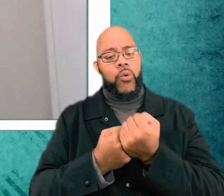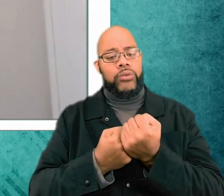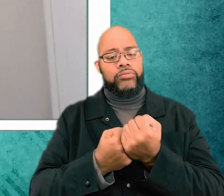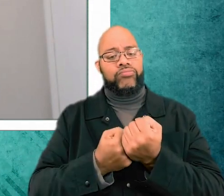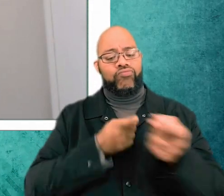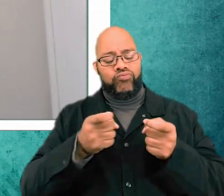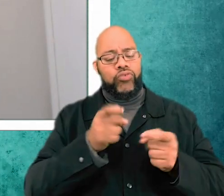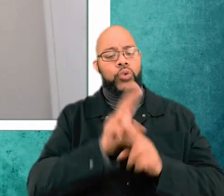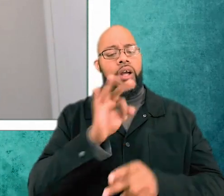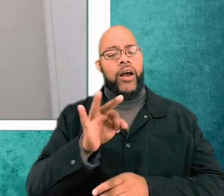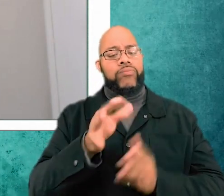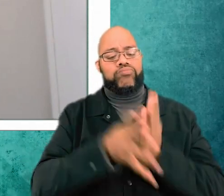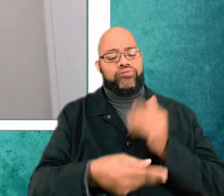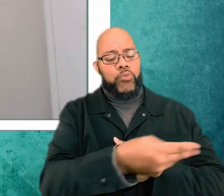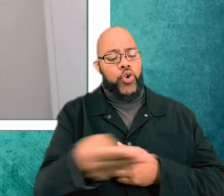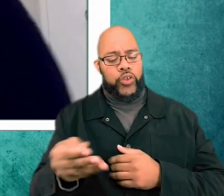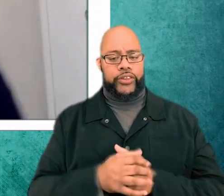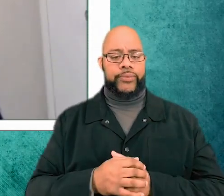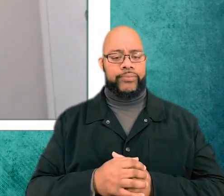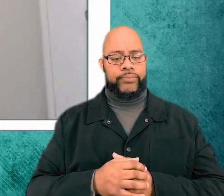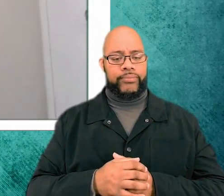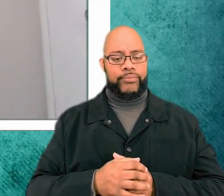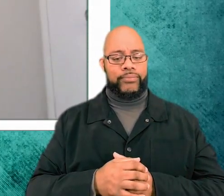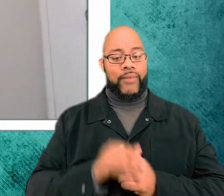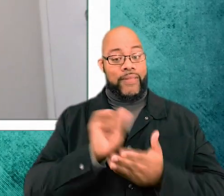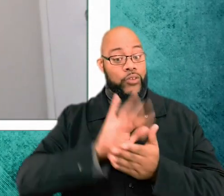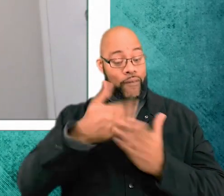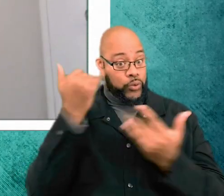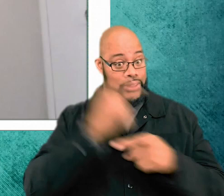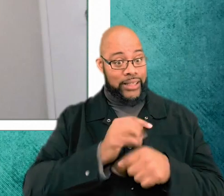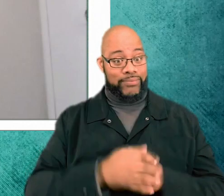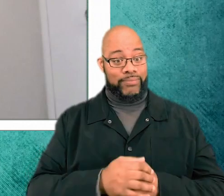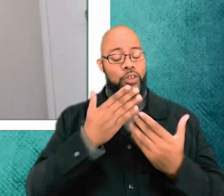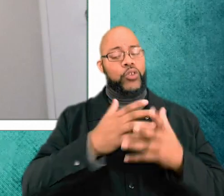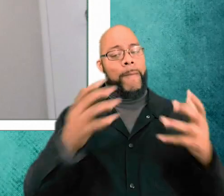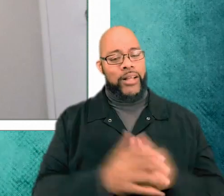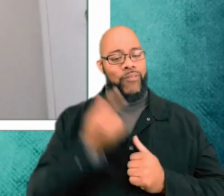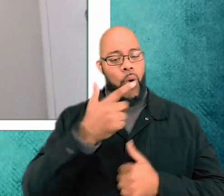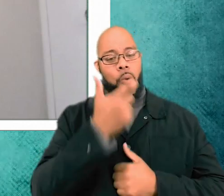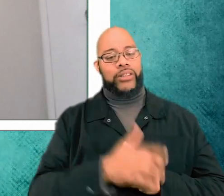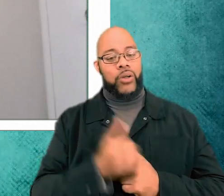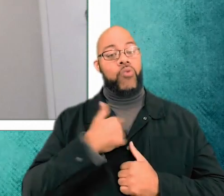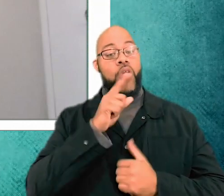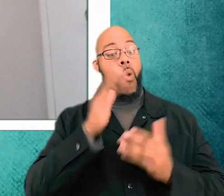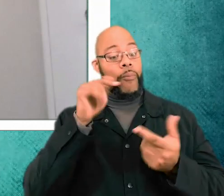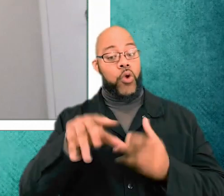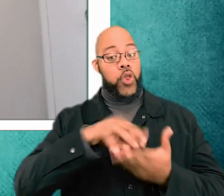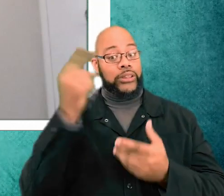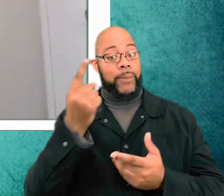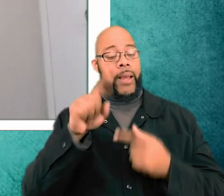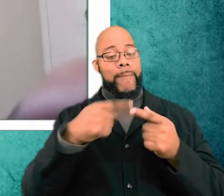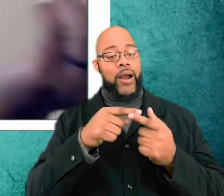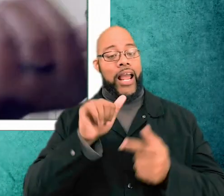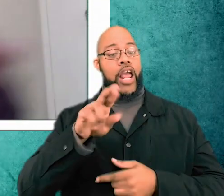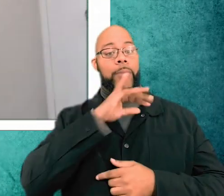facilitate the use of manure as a fertilizer. And that's all for today, folks. Thank you so much for tuning in, and we really hope that you learned something about air